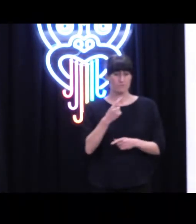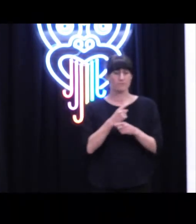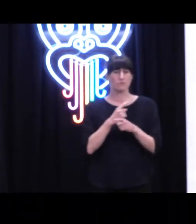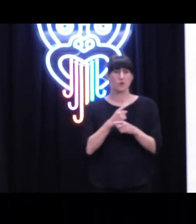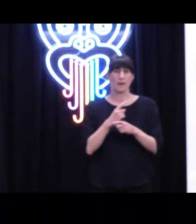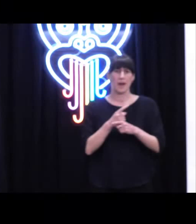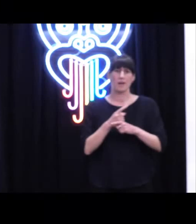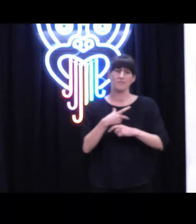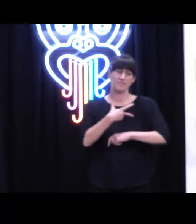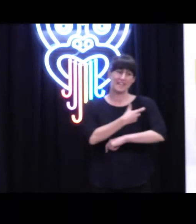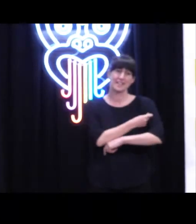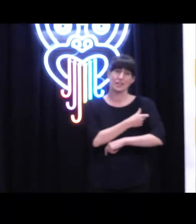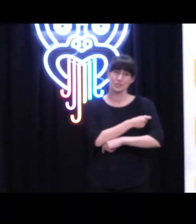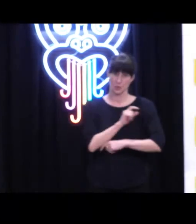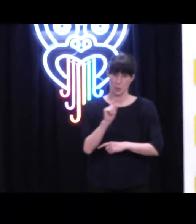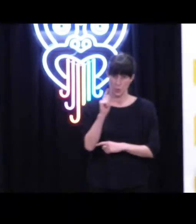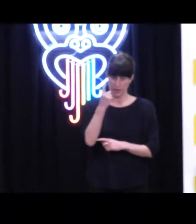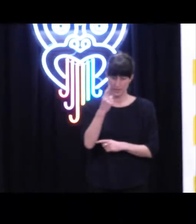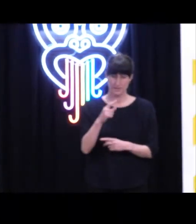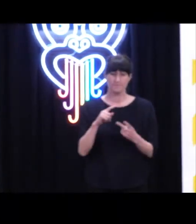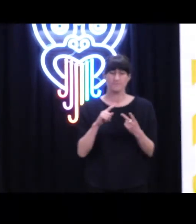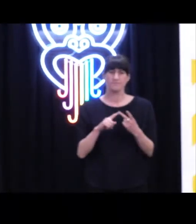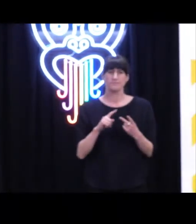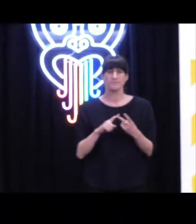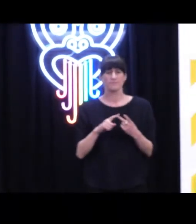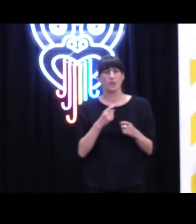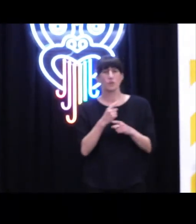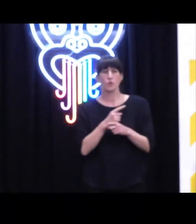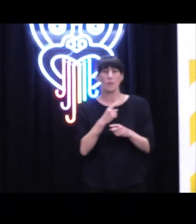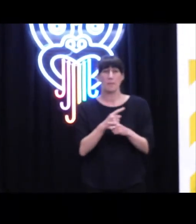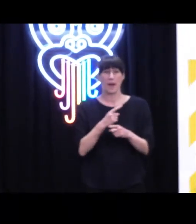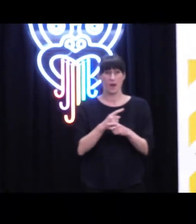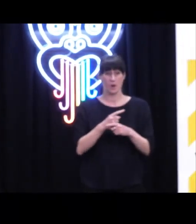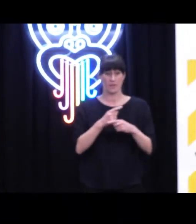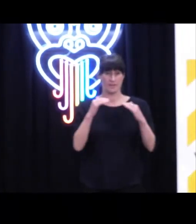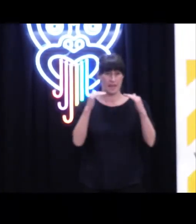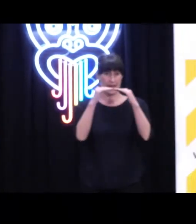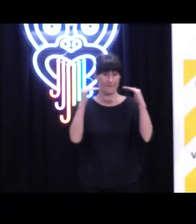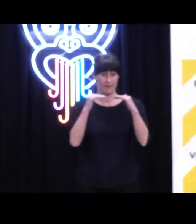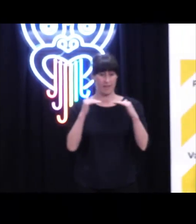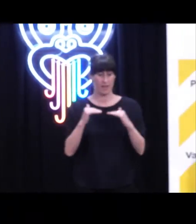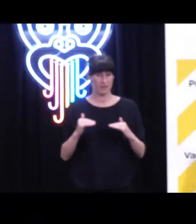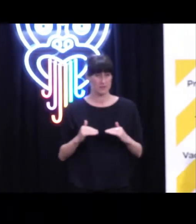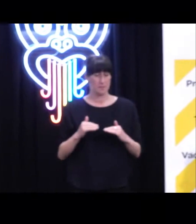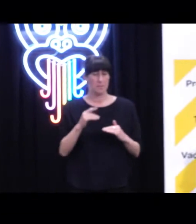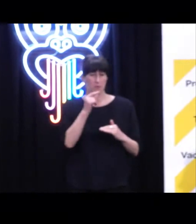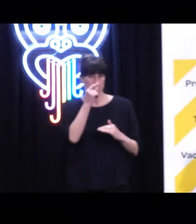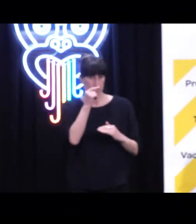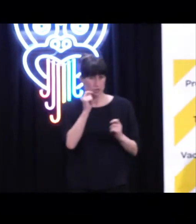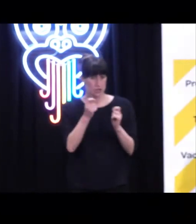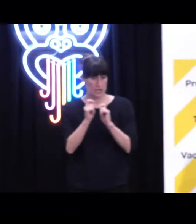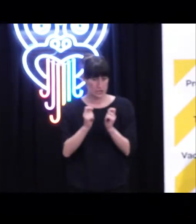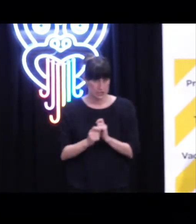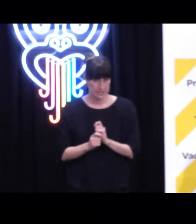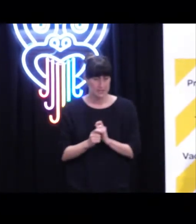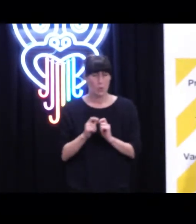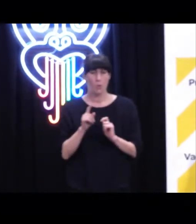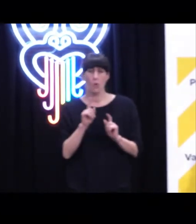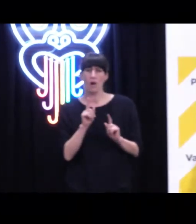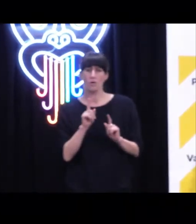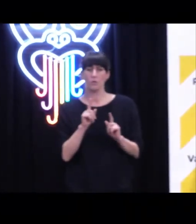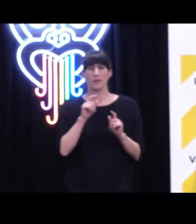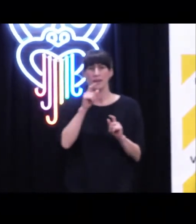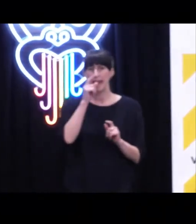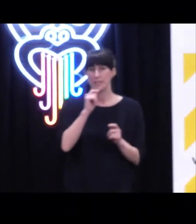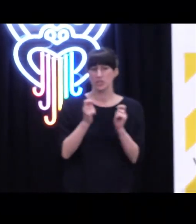also do a forward look to the questions of whether any further changes will be made to our alert levels as we look to make decisions on